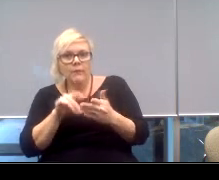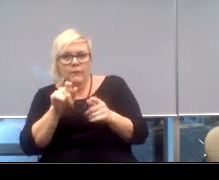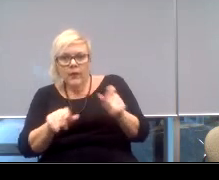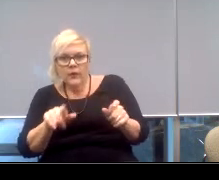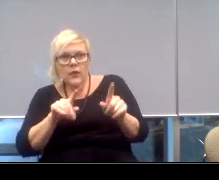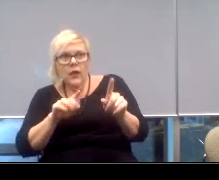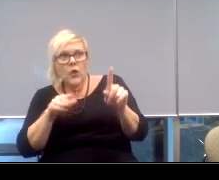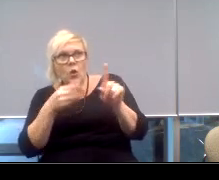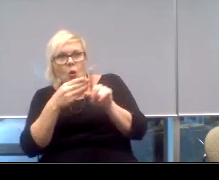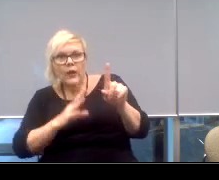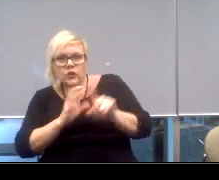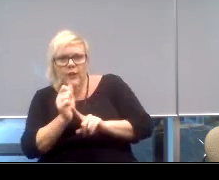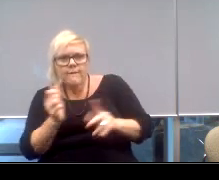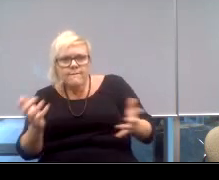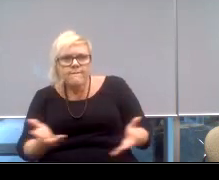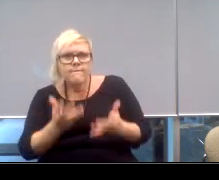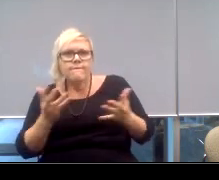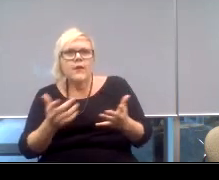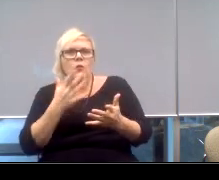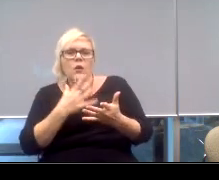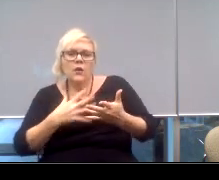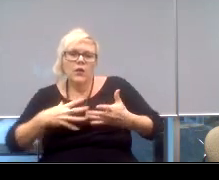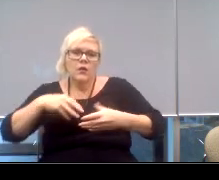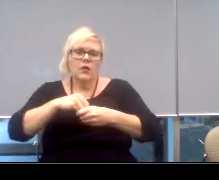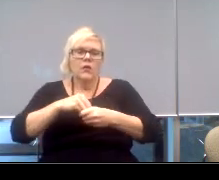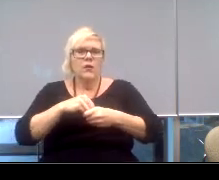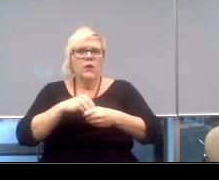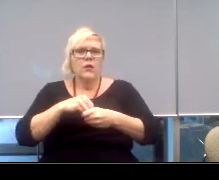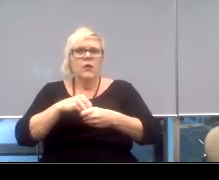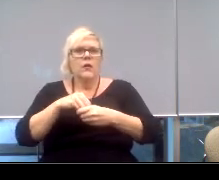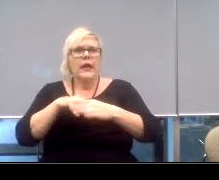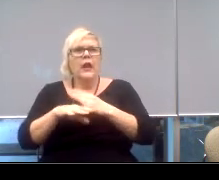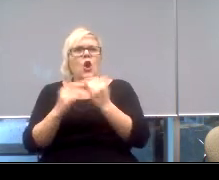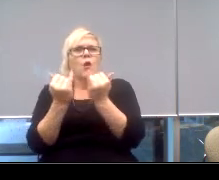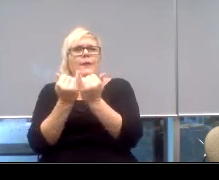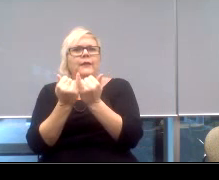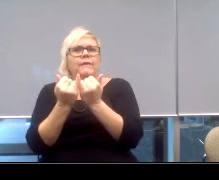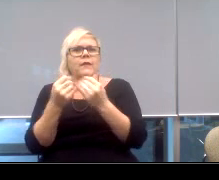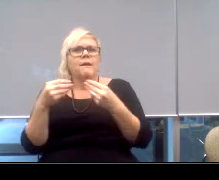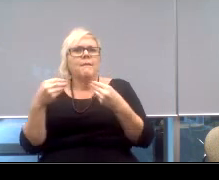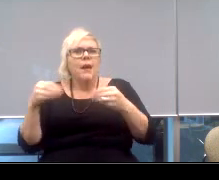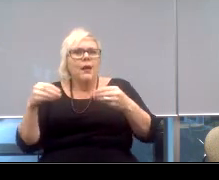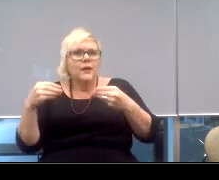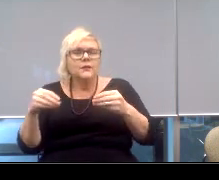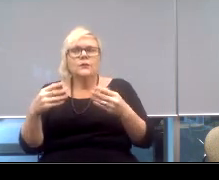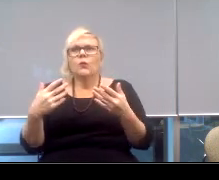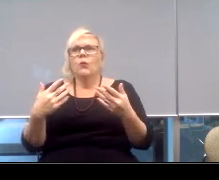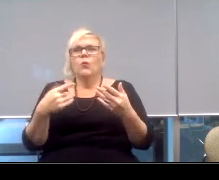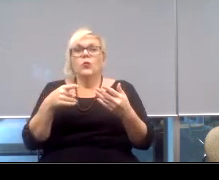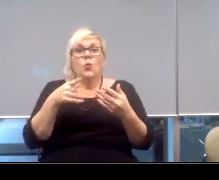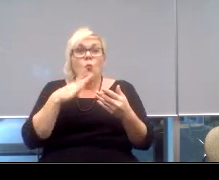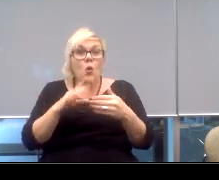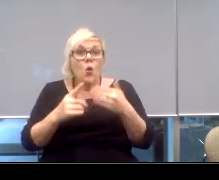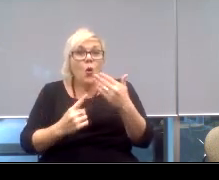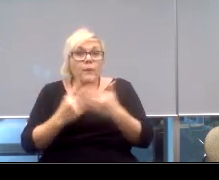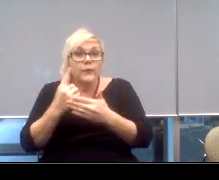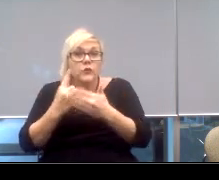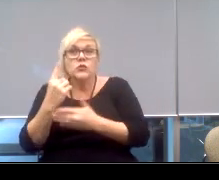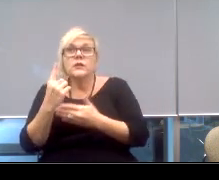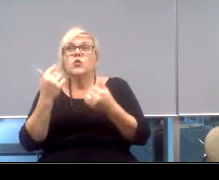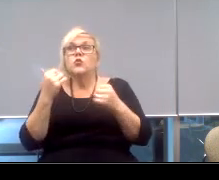goals. You want to be part of vibrant, innovative and a competitive marketplace. You want to take opportunities of